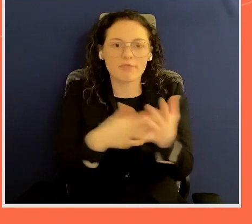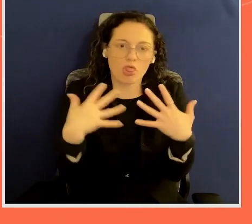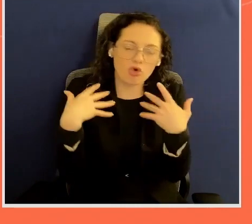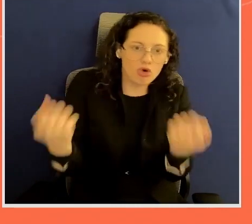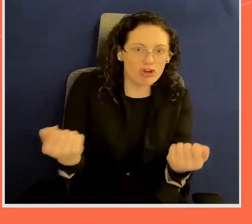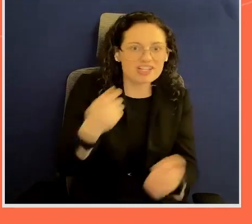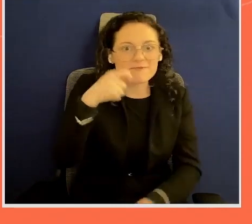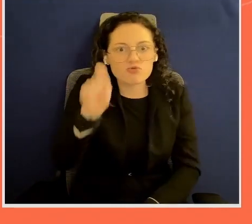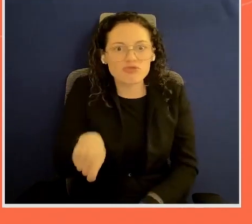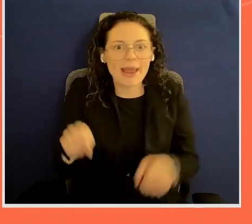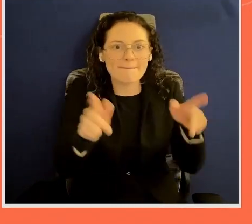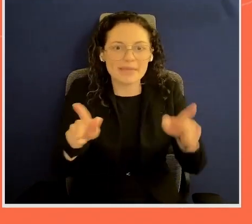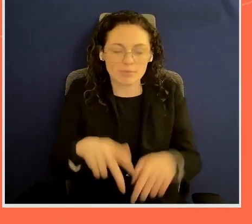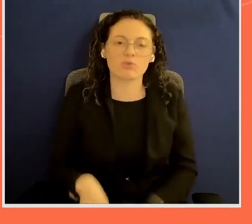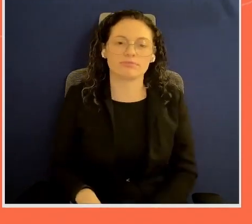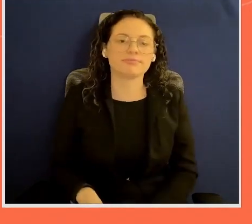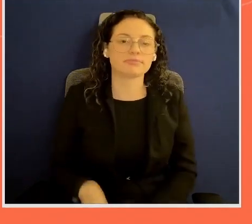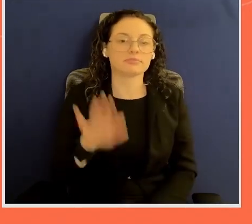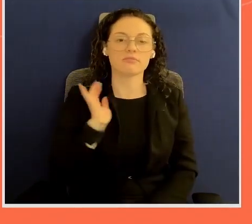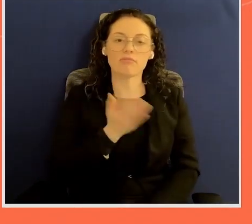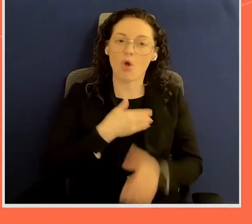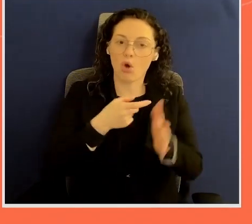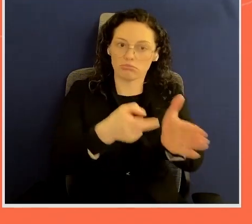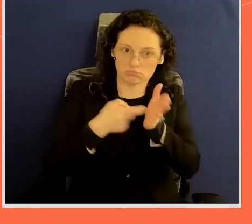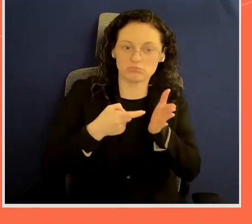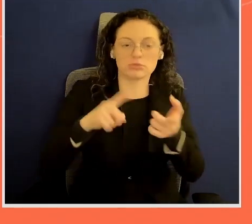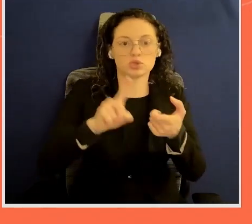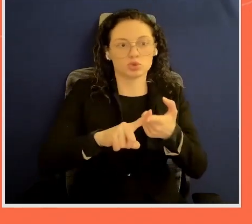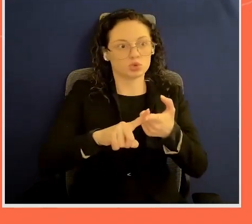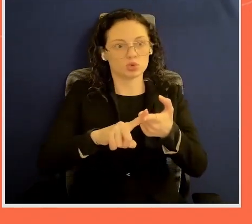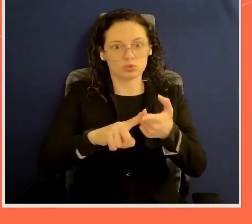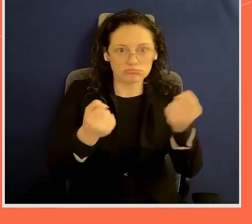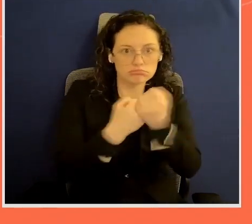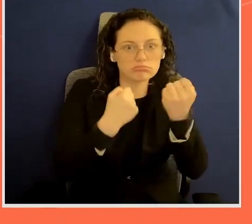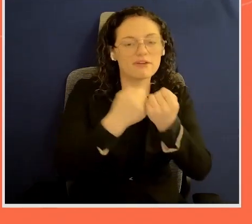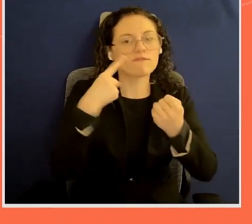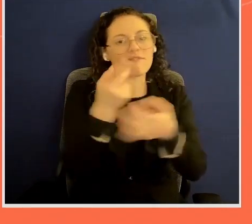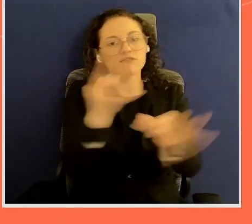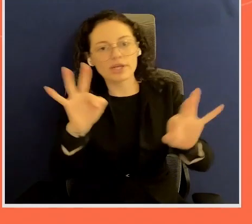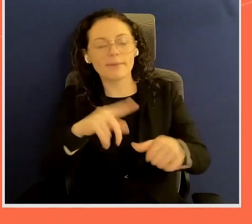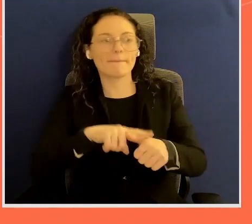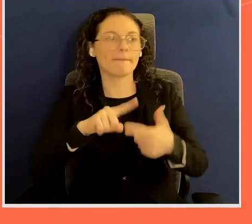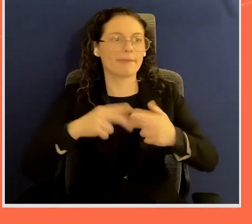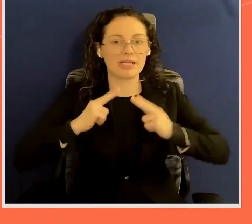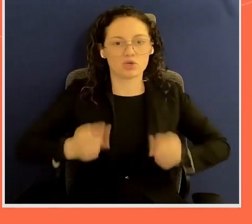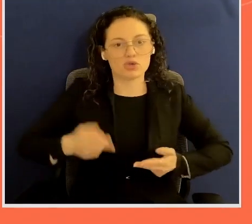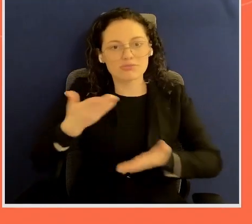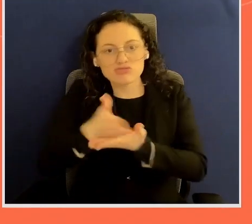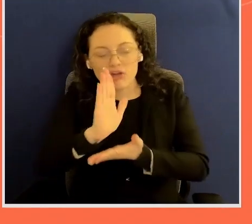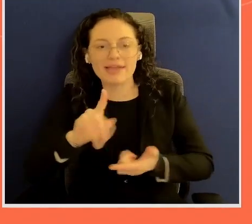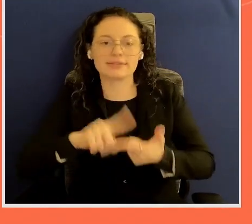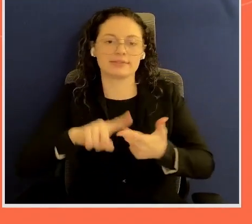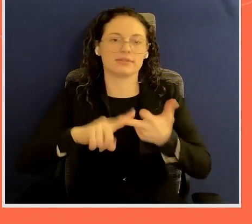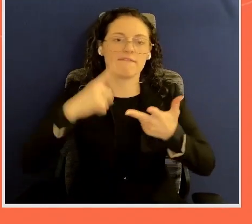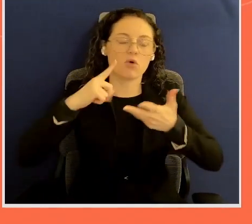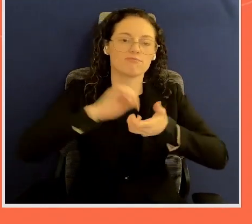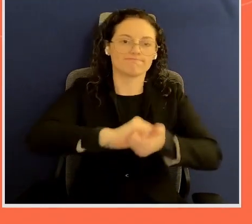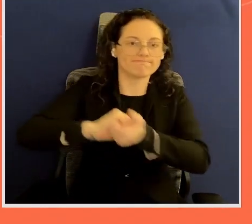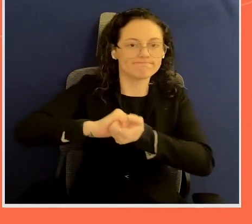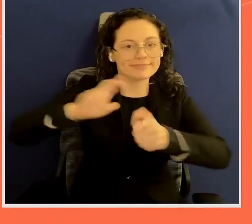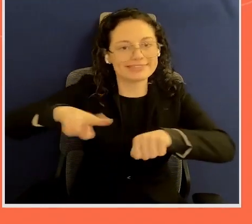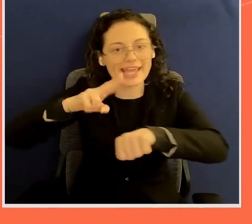our actions and our resources and our energy with commitments. It's time to address the